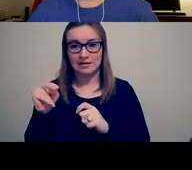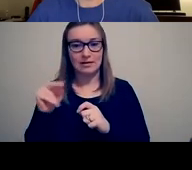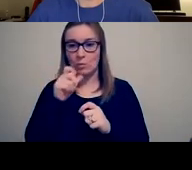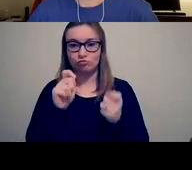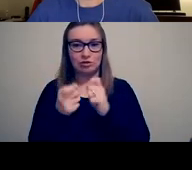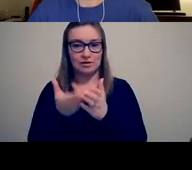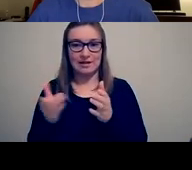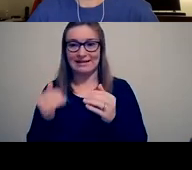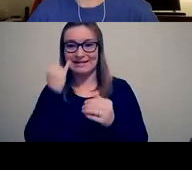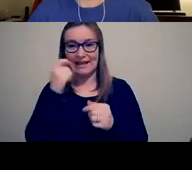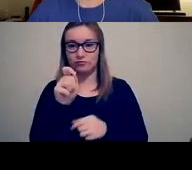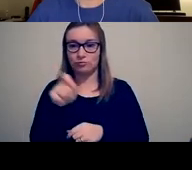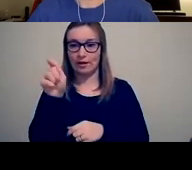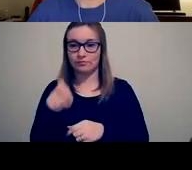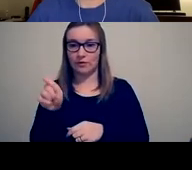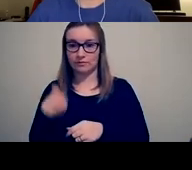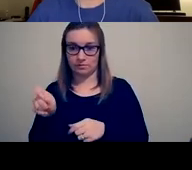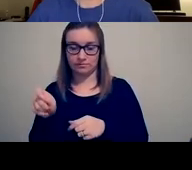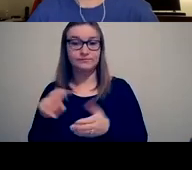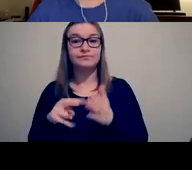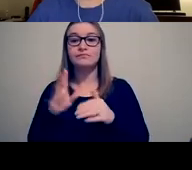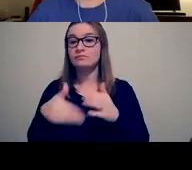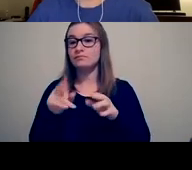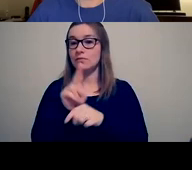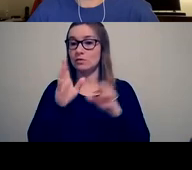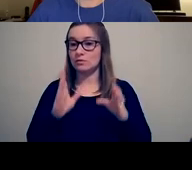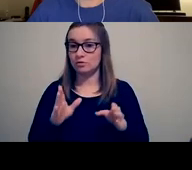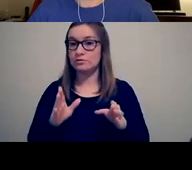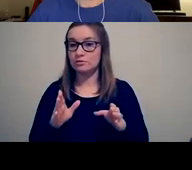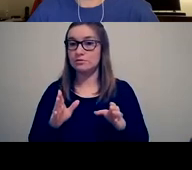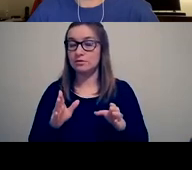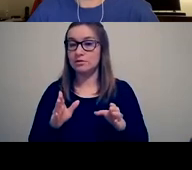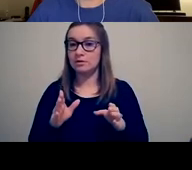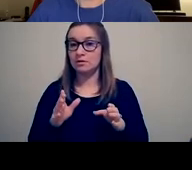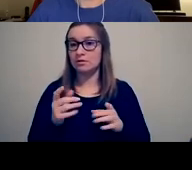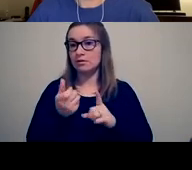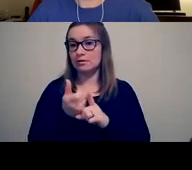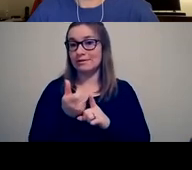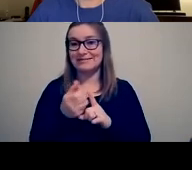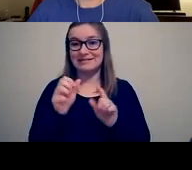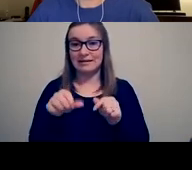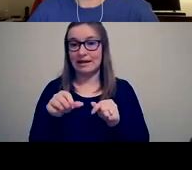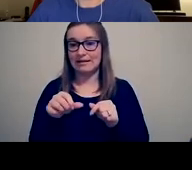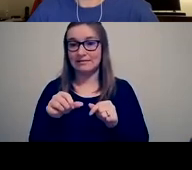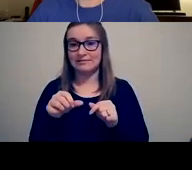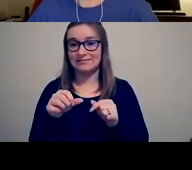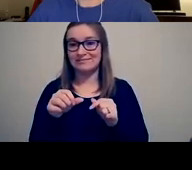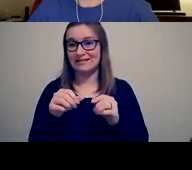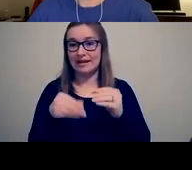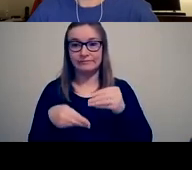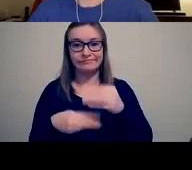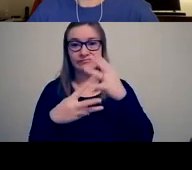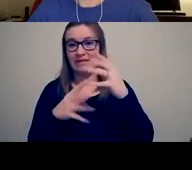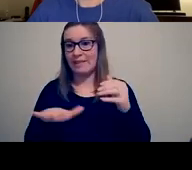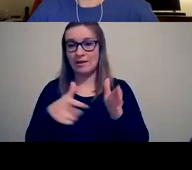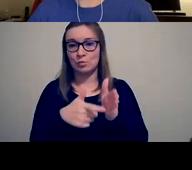So basically you let the user, all users kind of queue up, you know, their facet. Like their criteria. Like, and David,